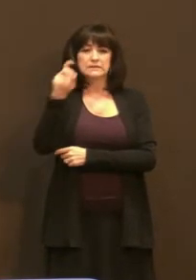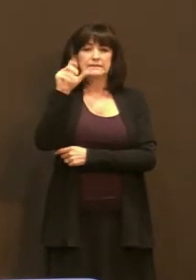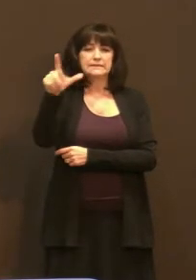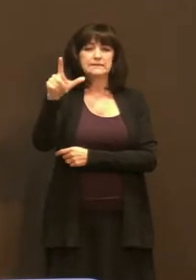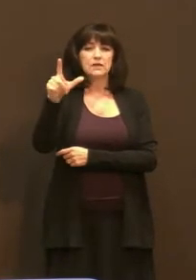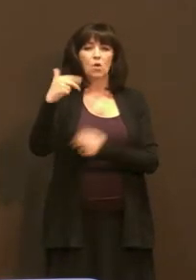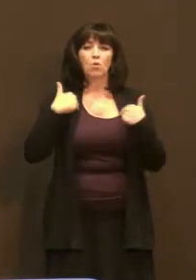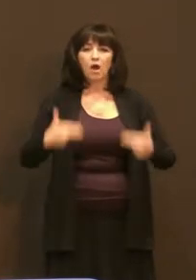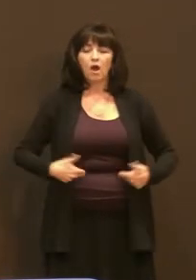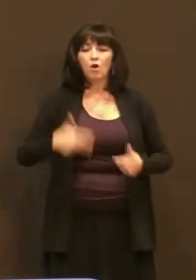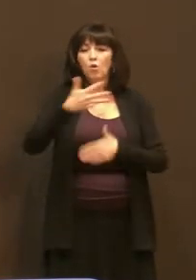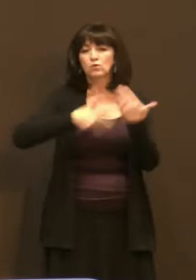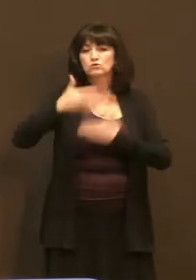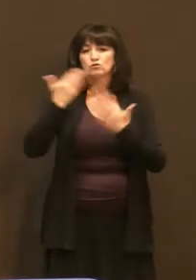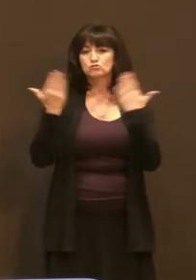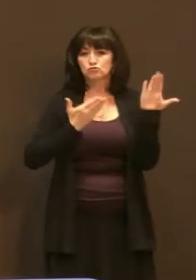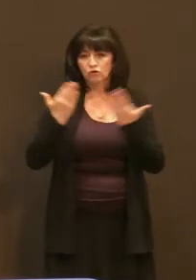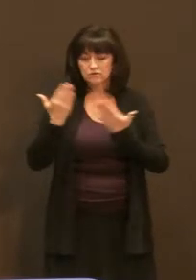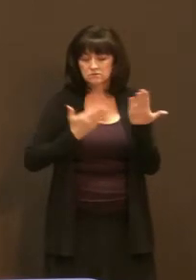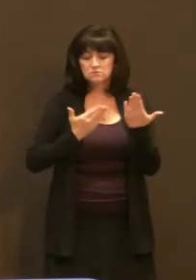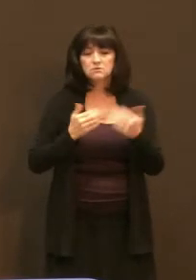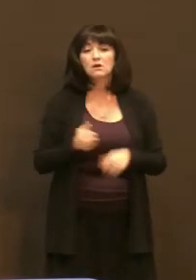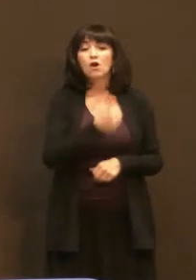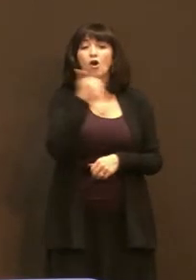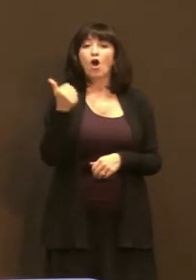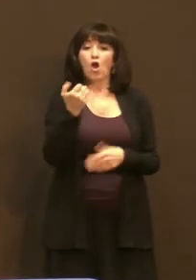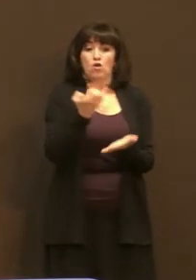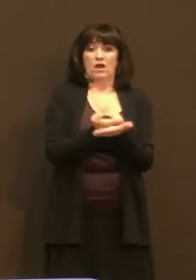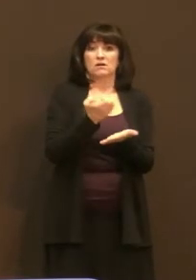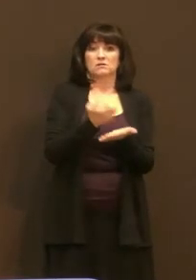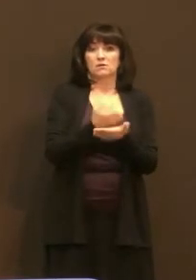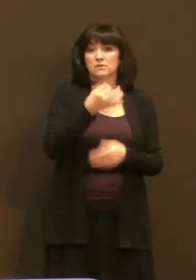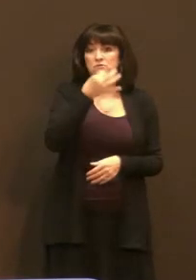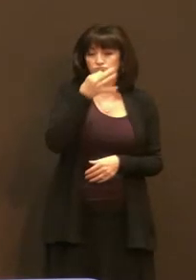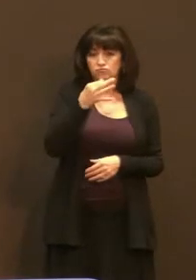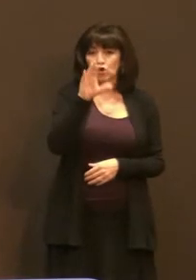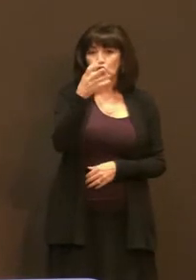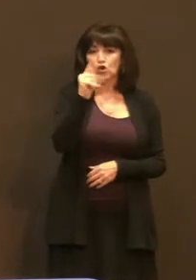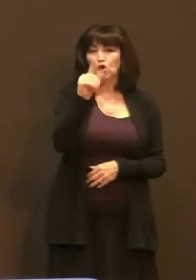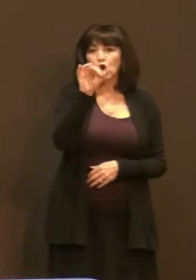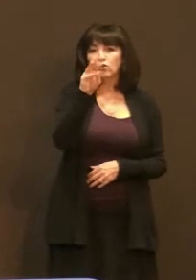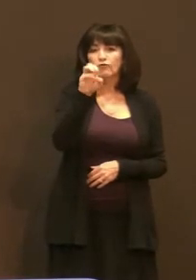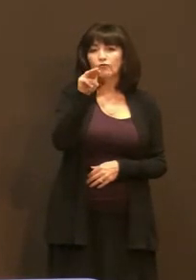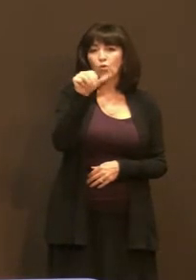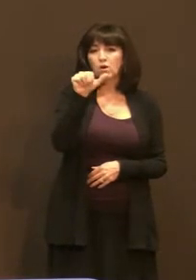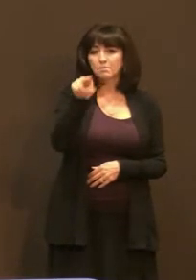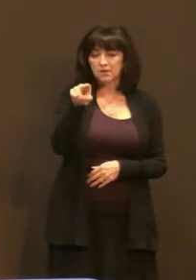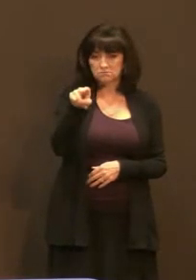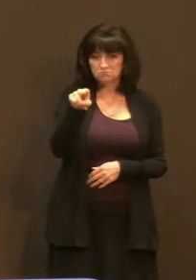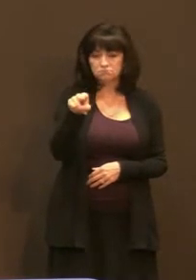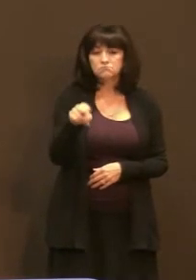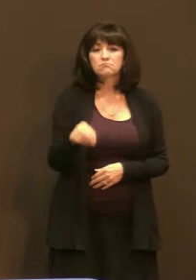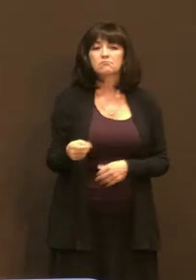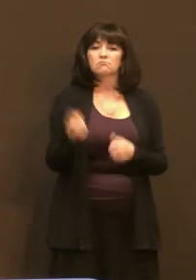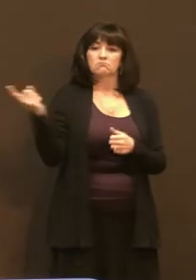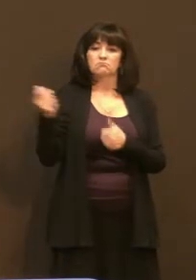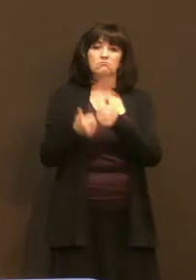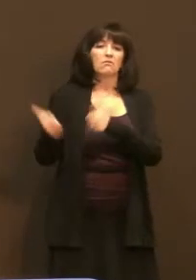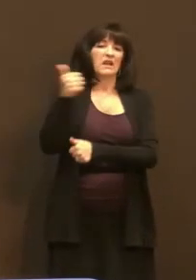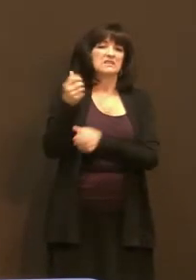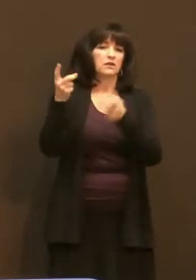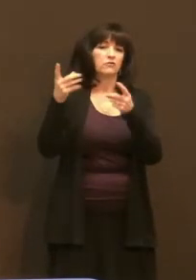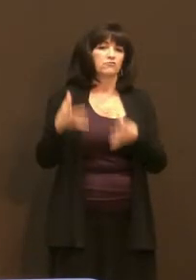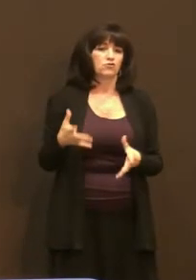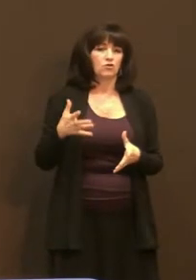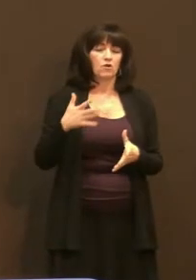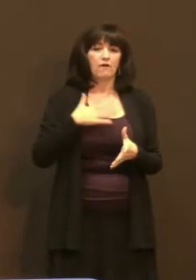Delaware, one economic development expert, which will be Kurt Foreman, the Executive Director of our